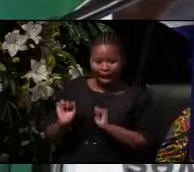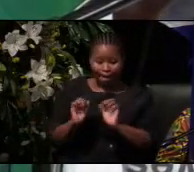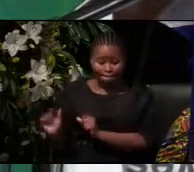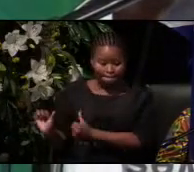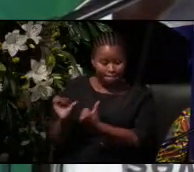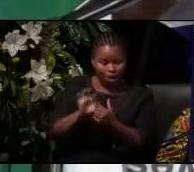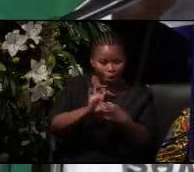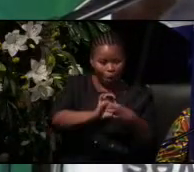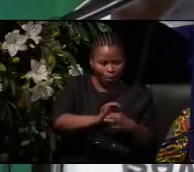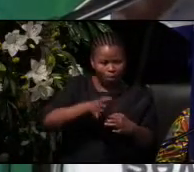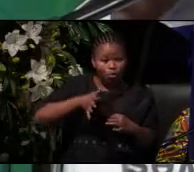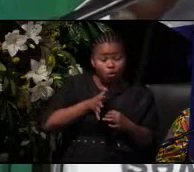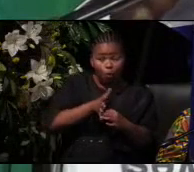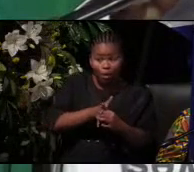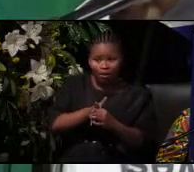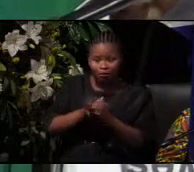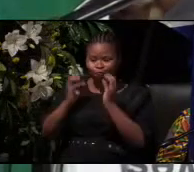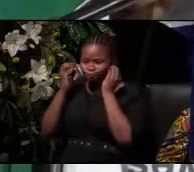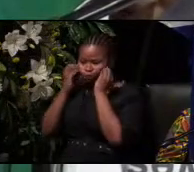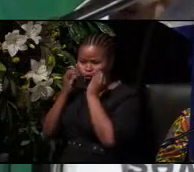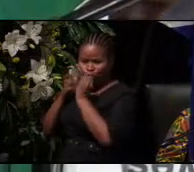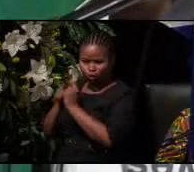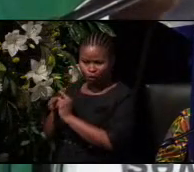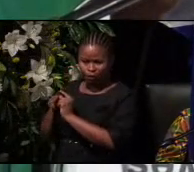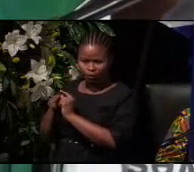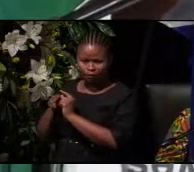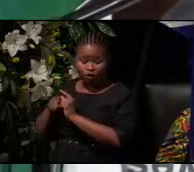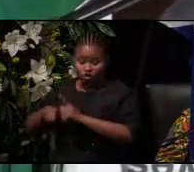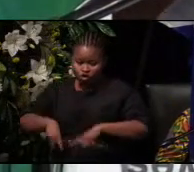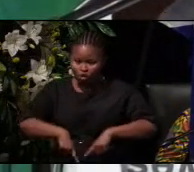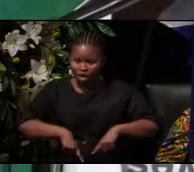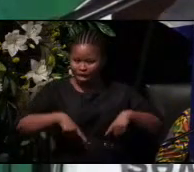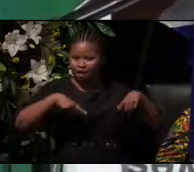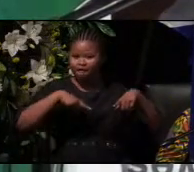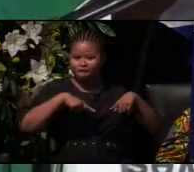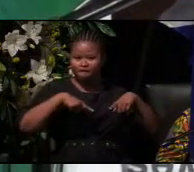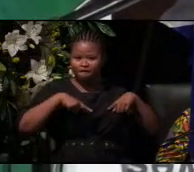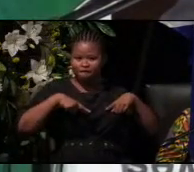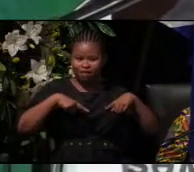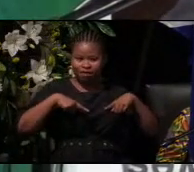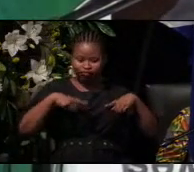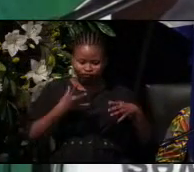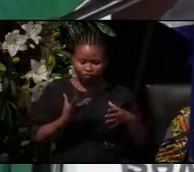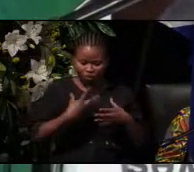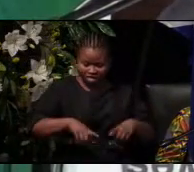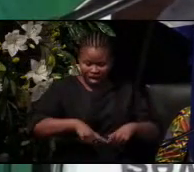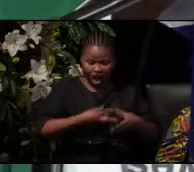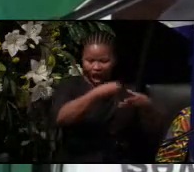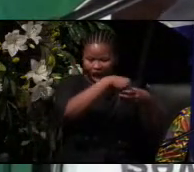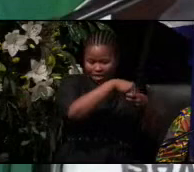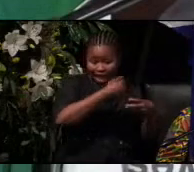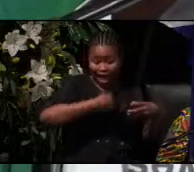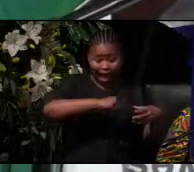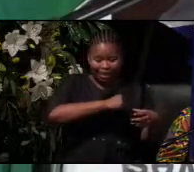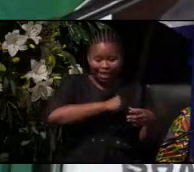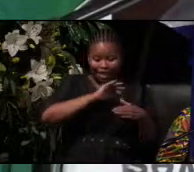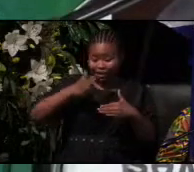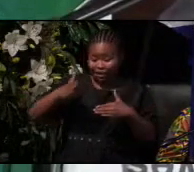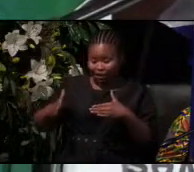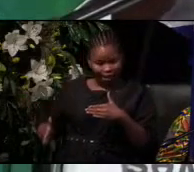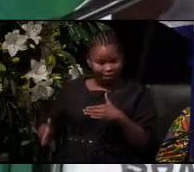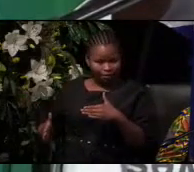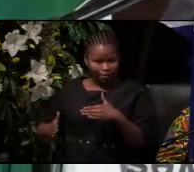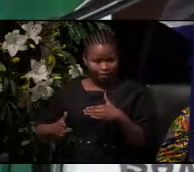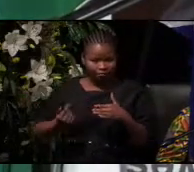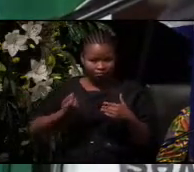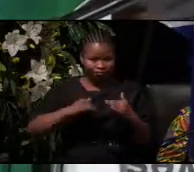Temple start we want Moses katani to live amongst us until the end of